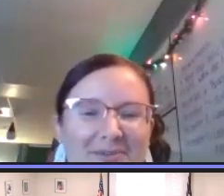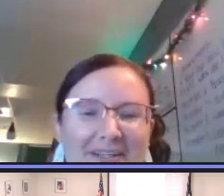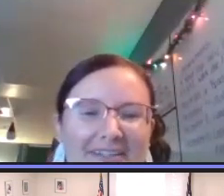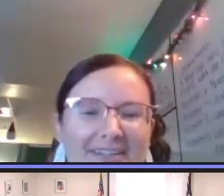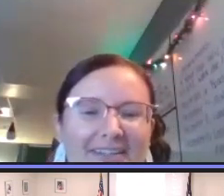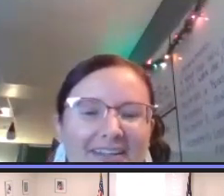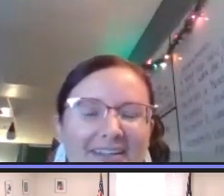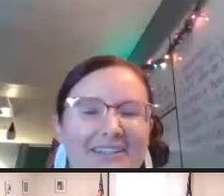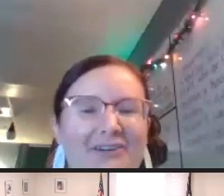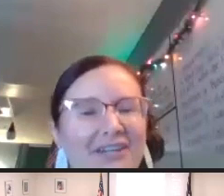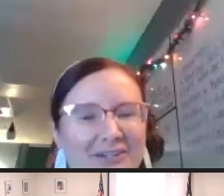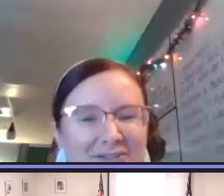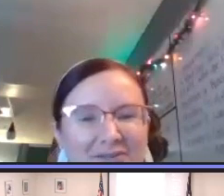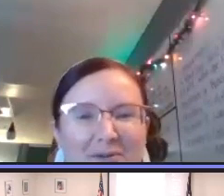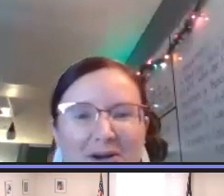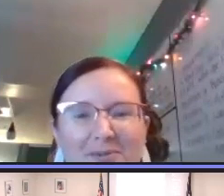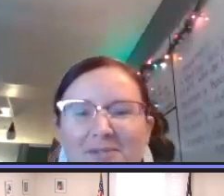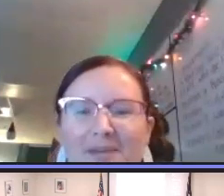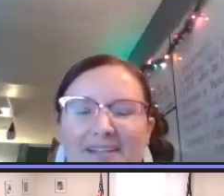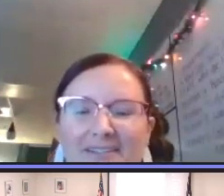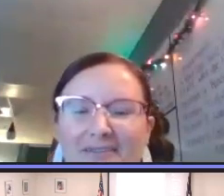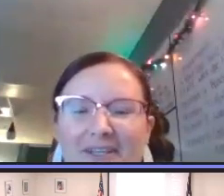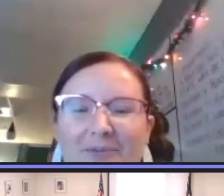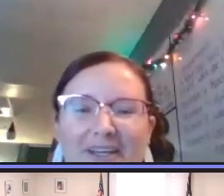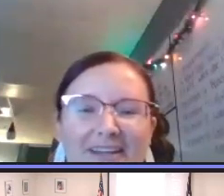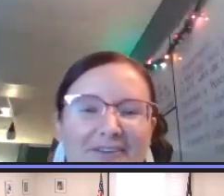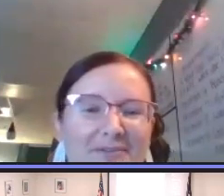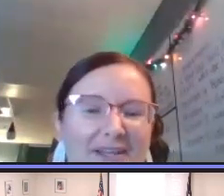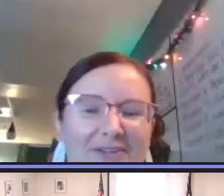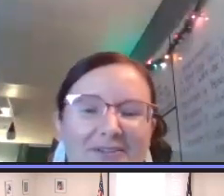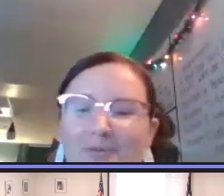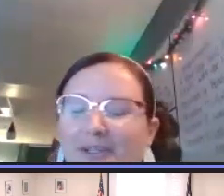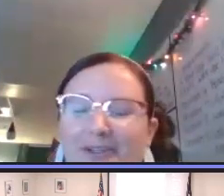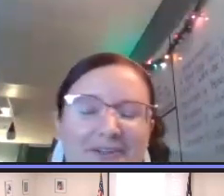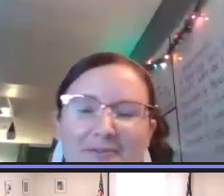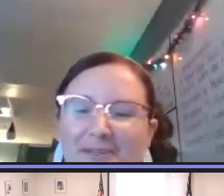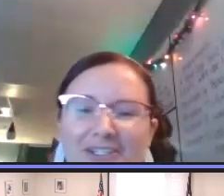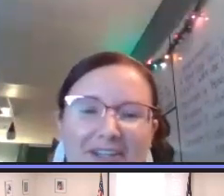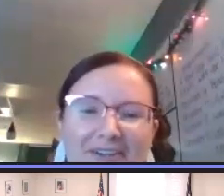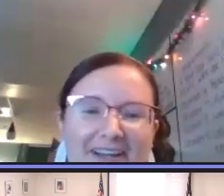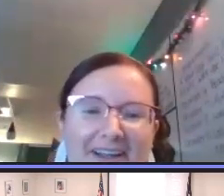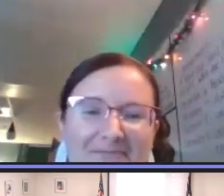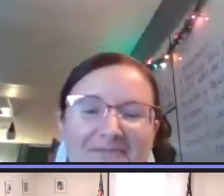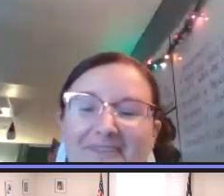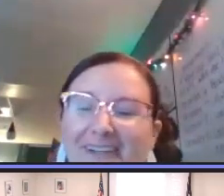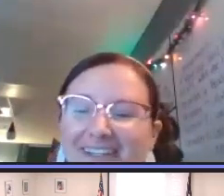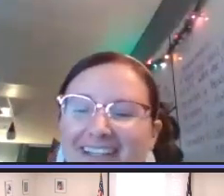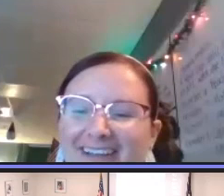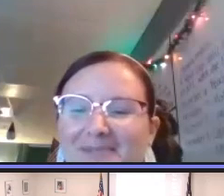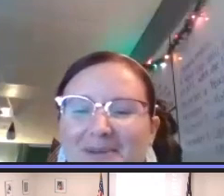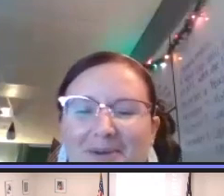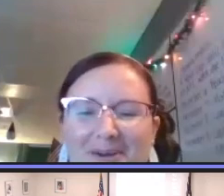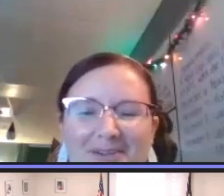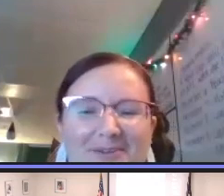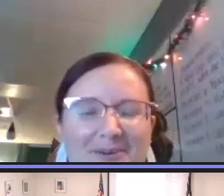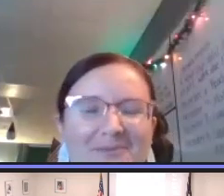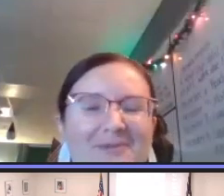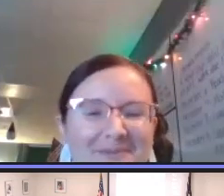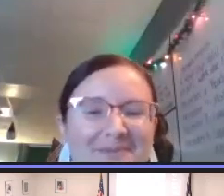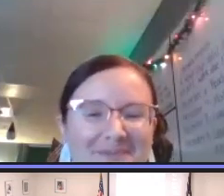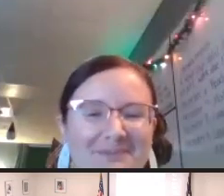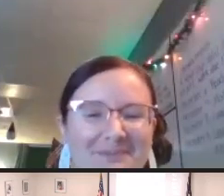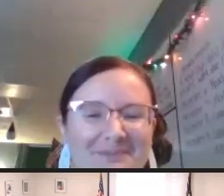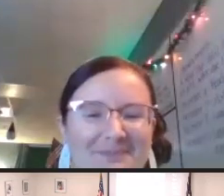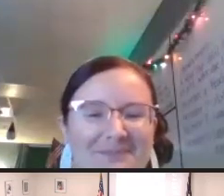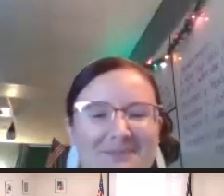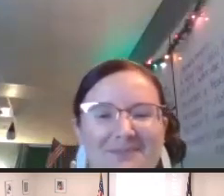sure that everyone, hears from our perspective and we hear from others and we learn from each other. And I'm very excited to be a part of this group.